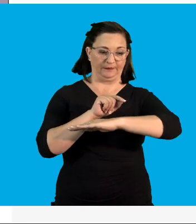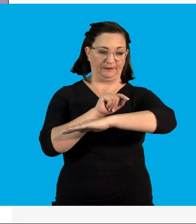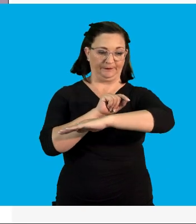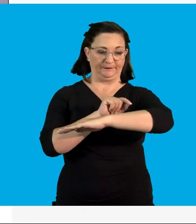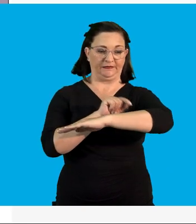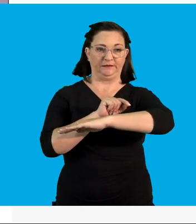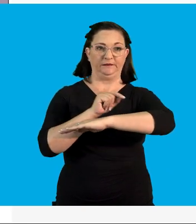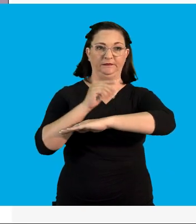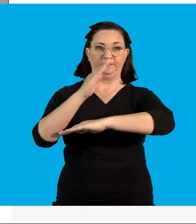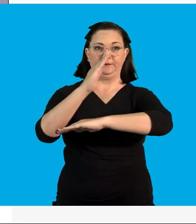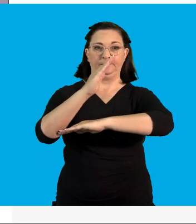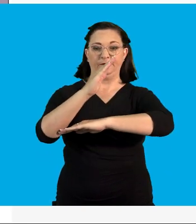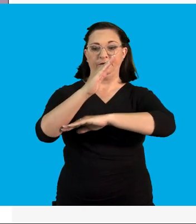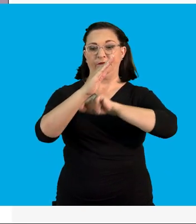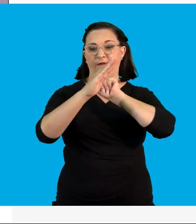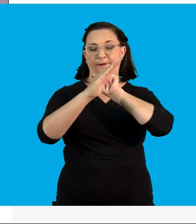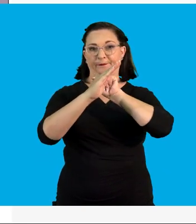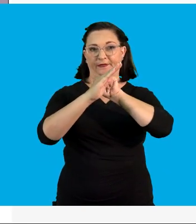There's a pin,